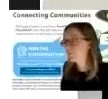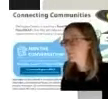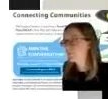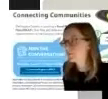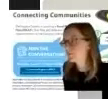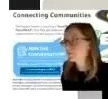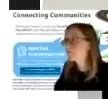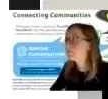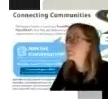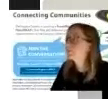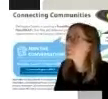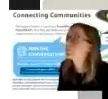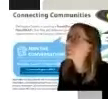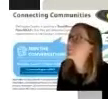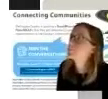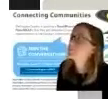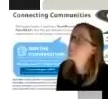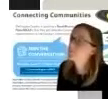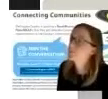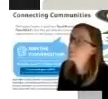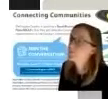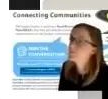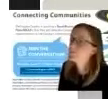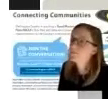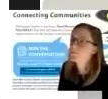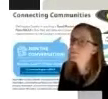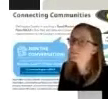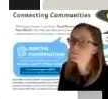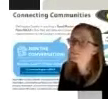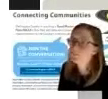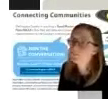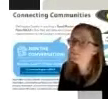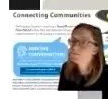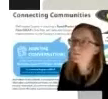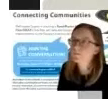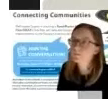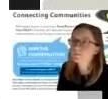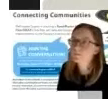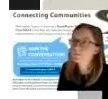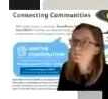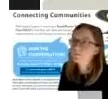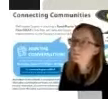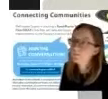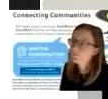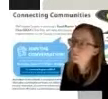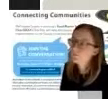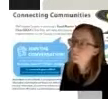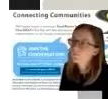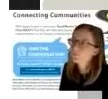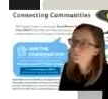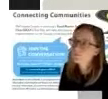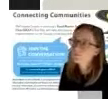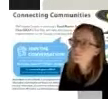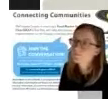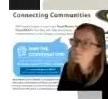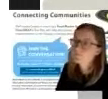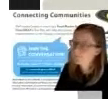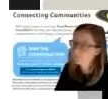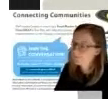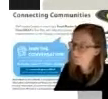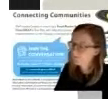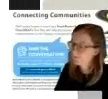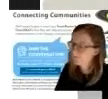will be unreliable, travel times will fluctuate depending on the time of day, and we consider that something that needs to be